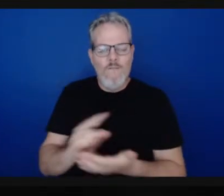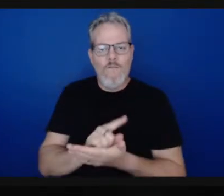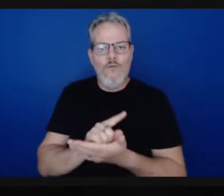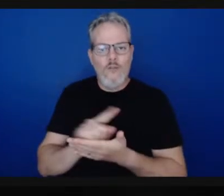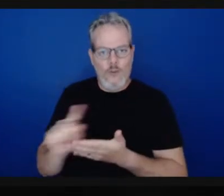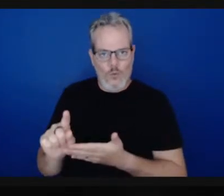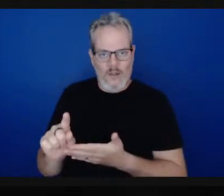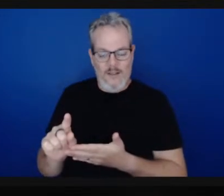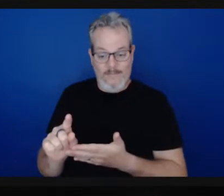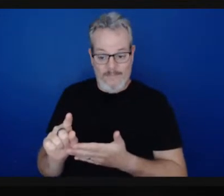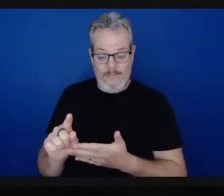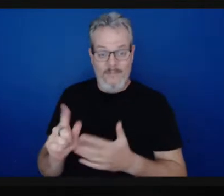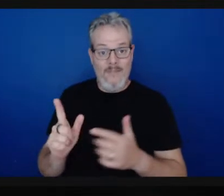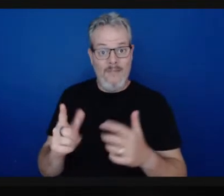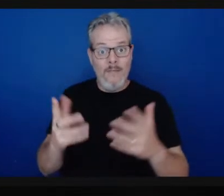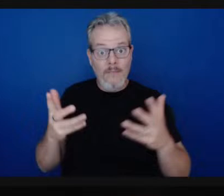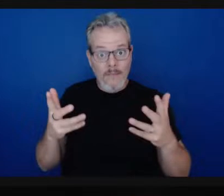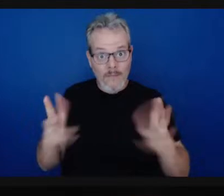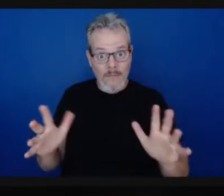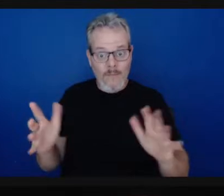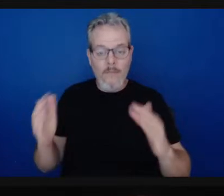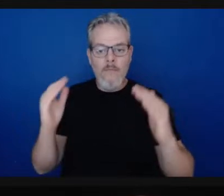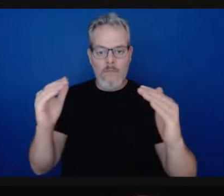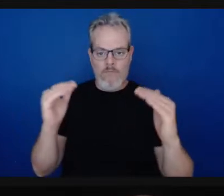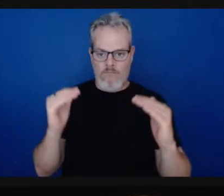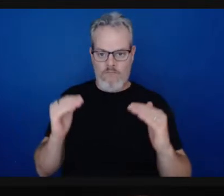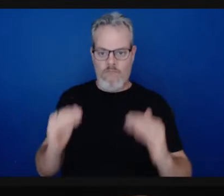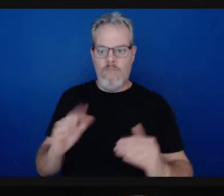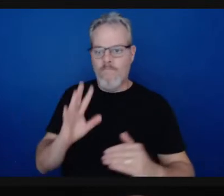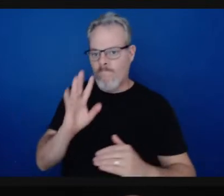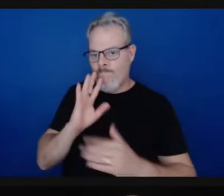And with that, we'll turn to Kilauea